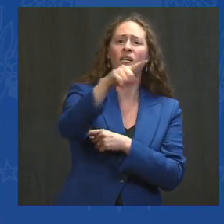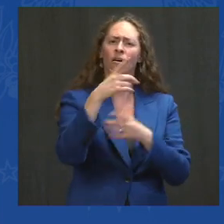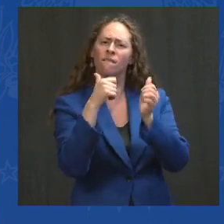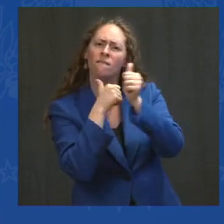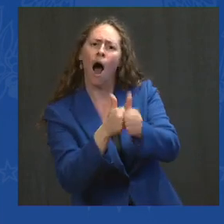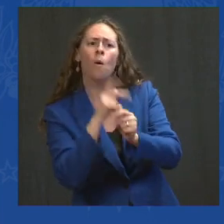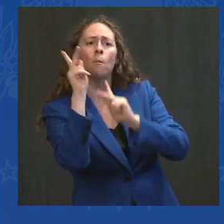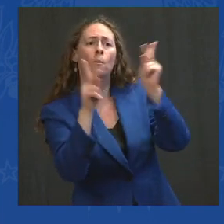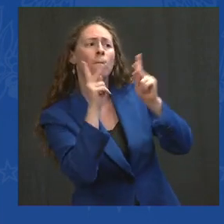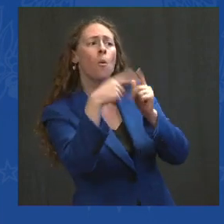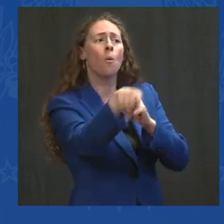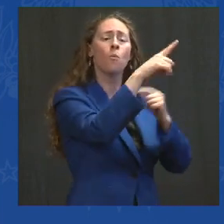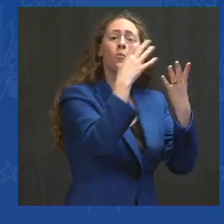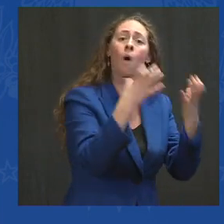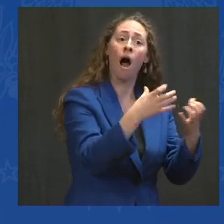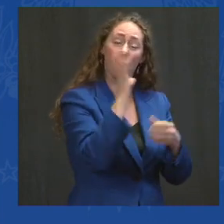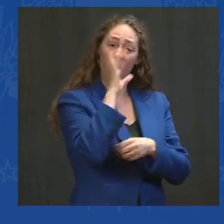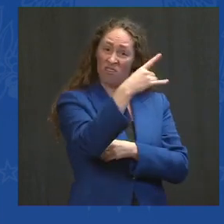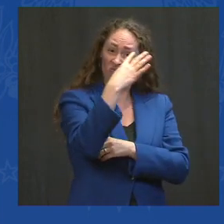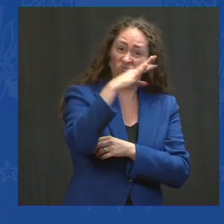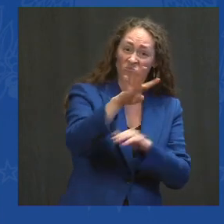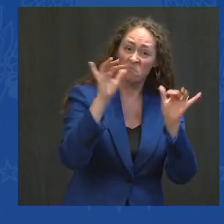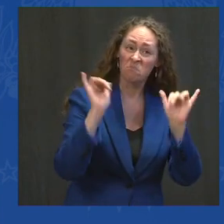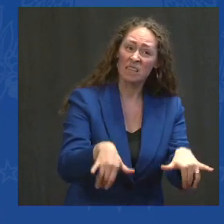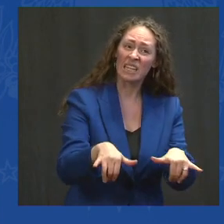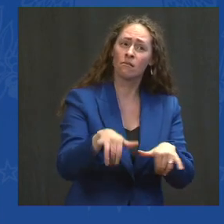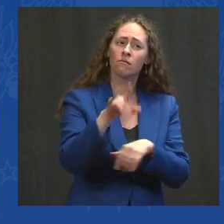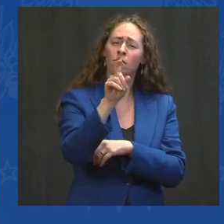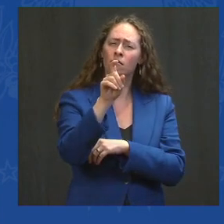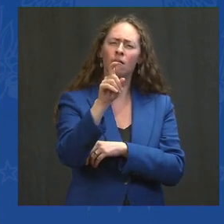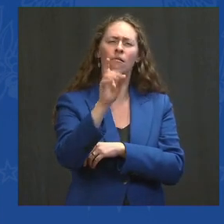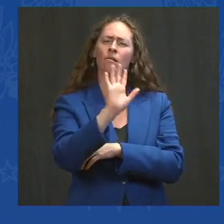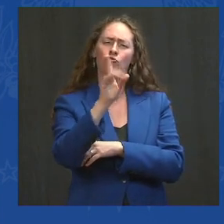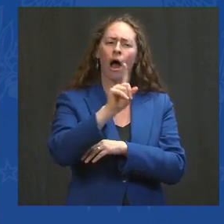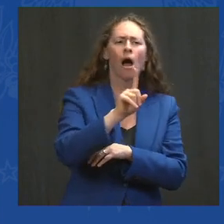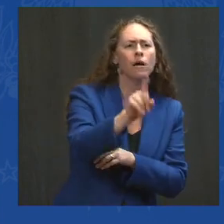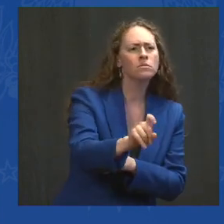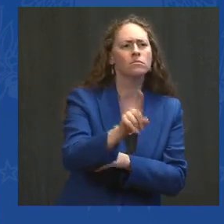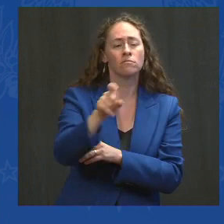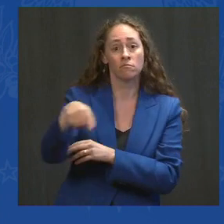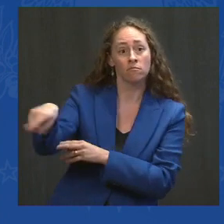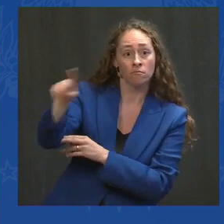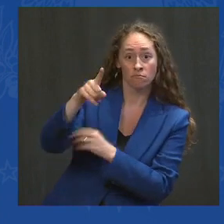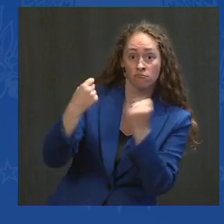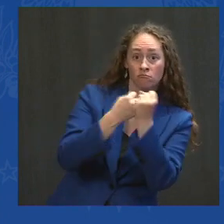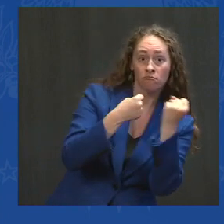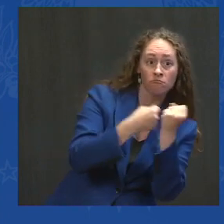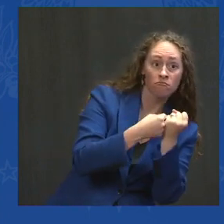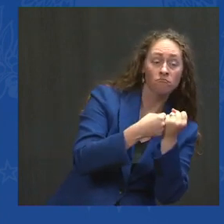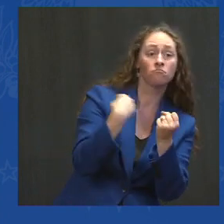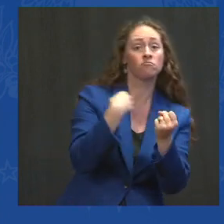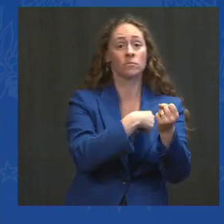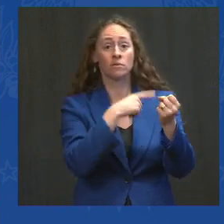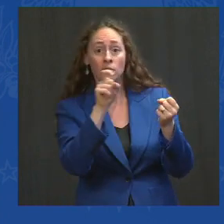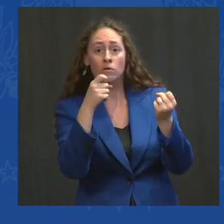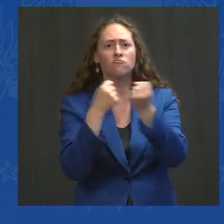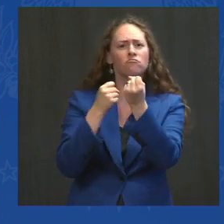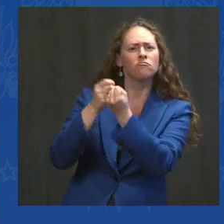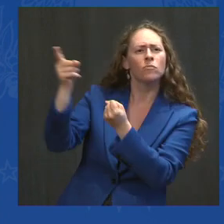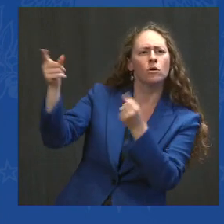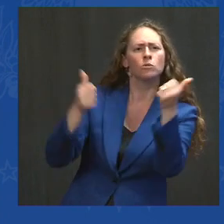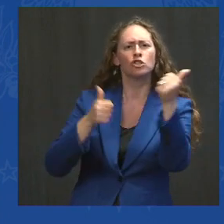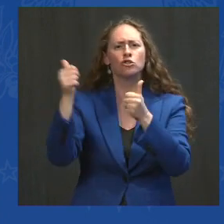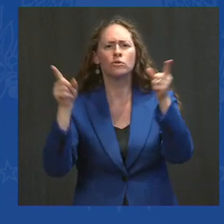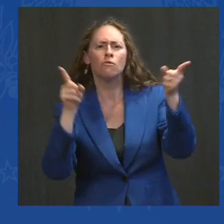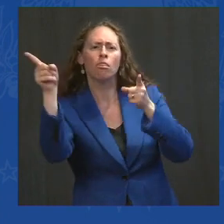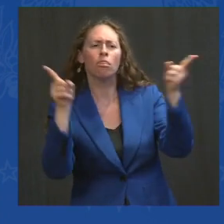ignore their voices? We have to ask, are you on the side of truth or lies, fact or fiction, justice or